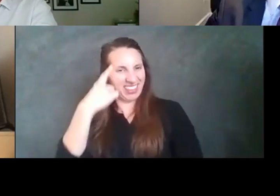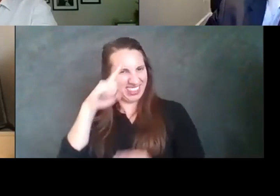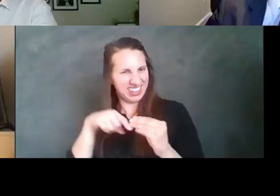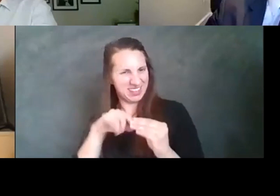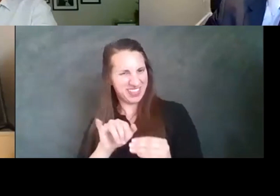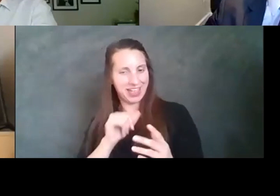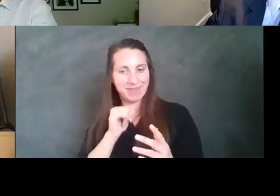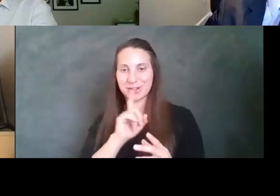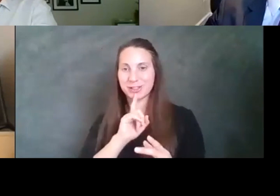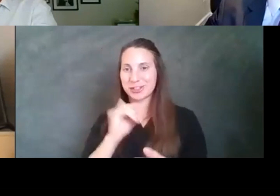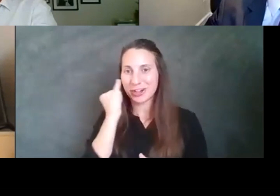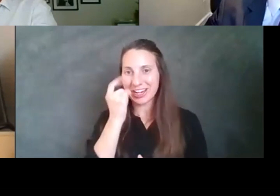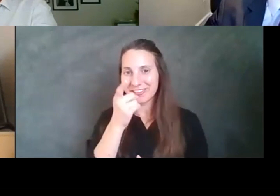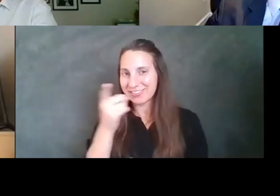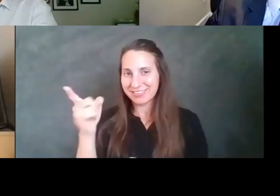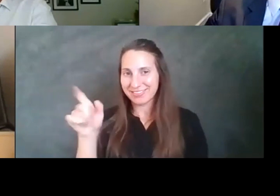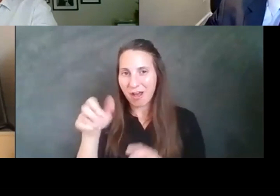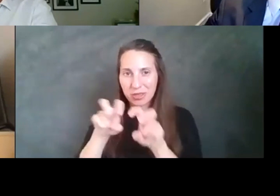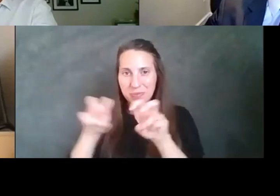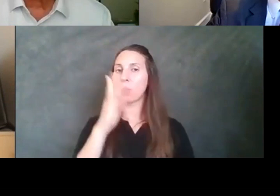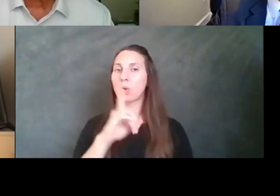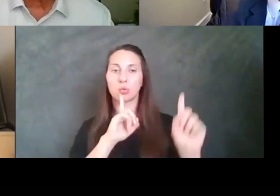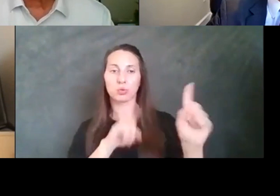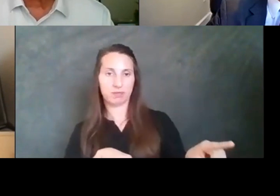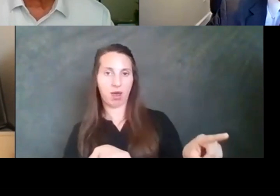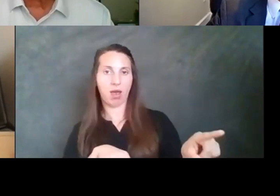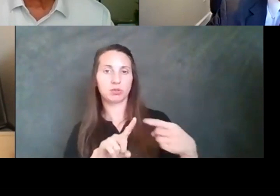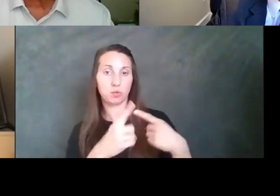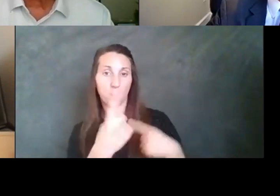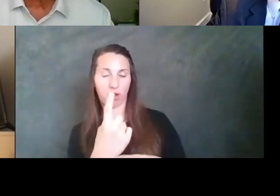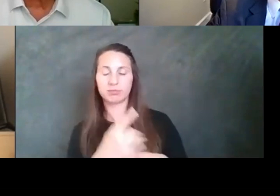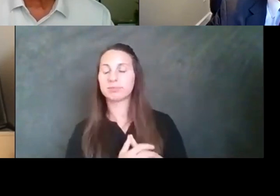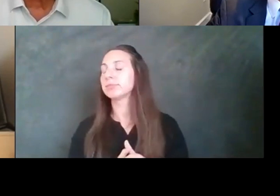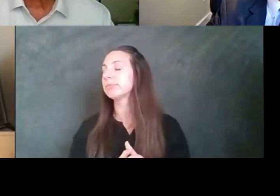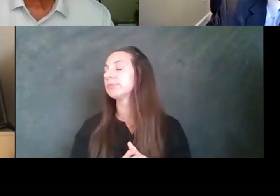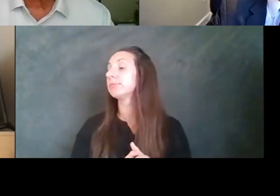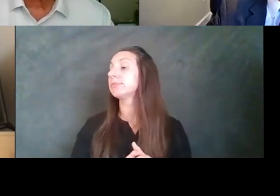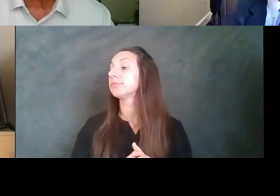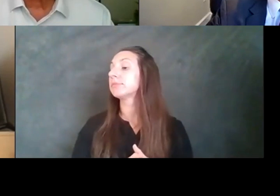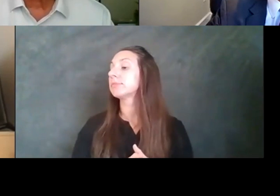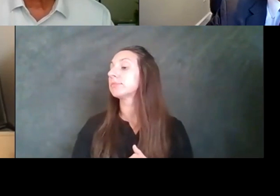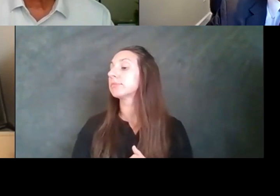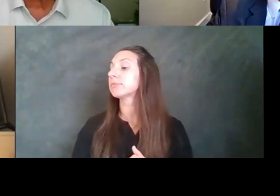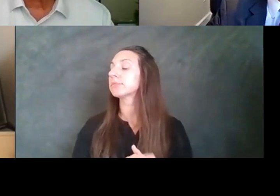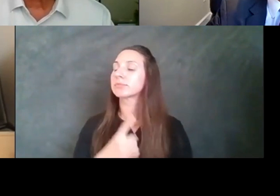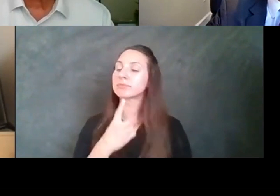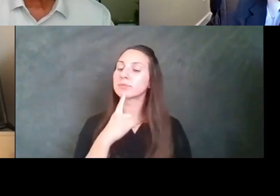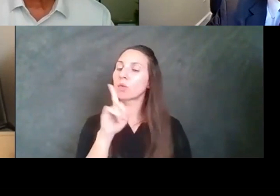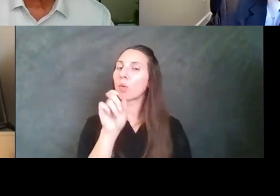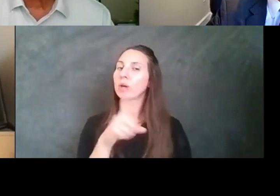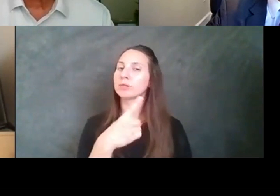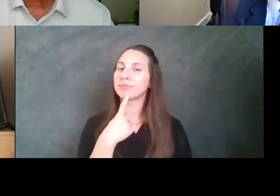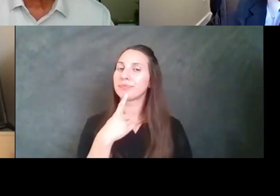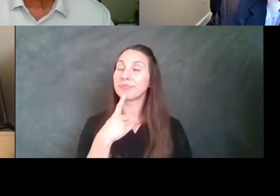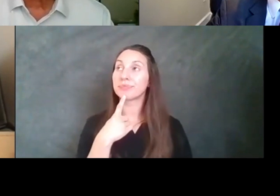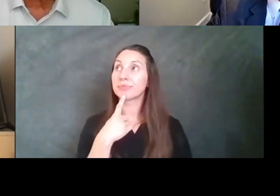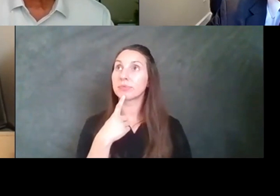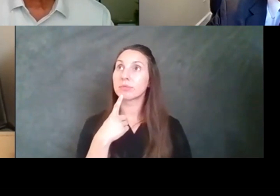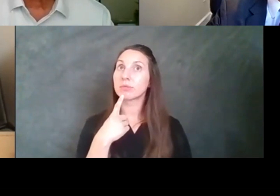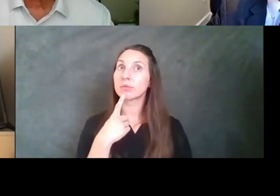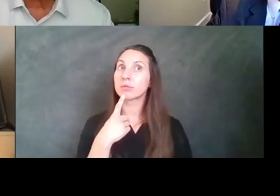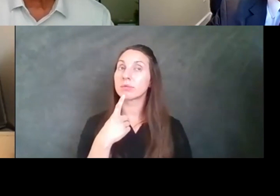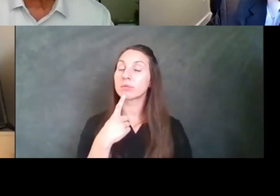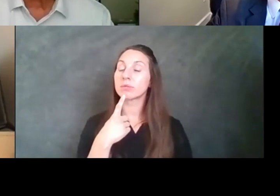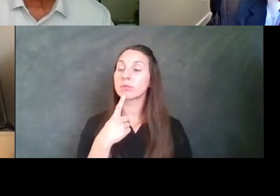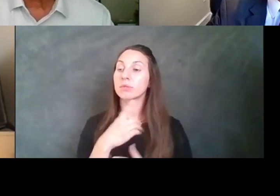have thought to offer. We can move on. There's a question that was just posed. What if you hire someone who, and it doesn't even